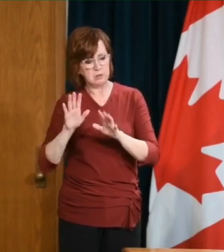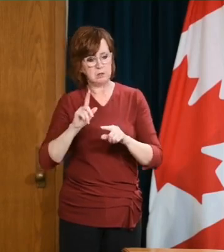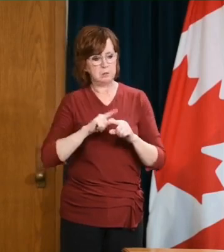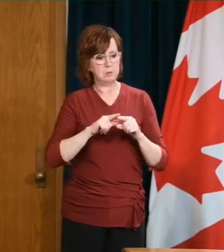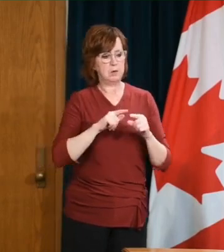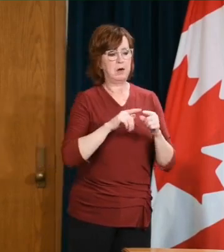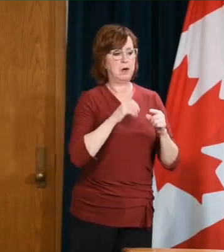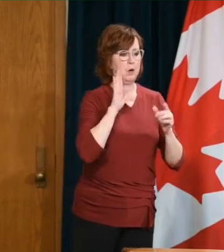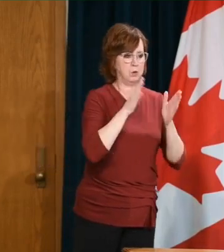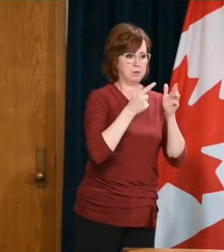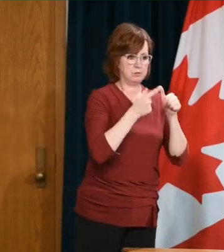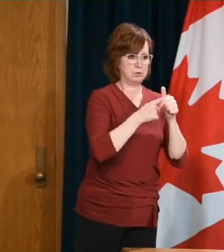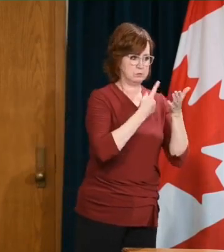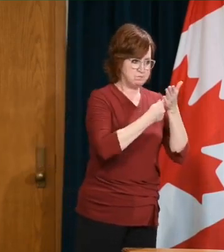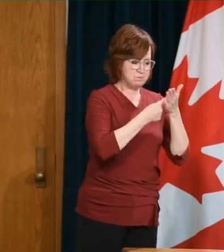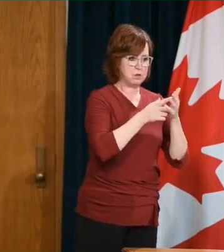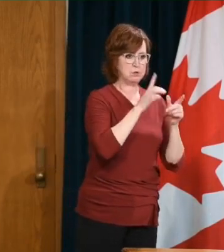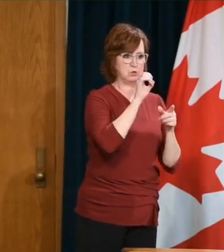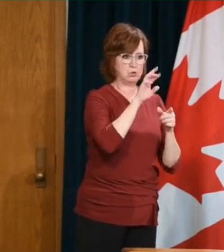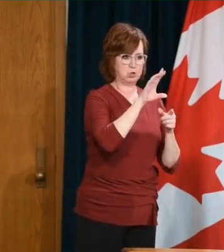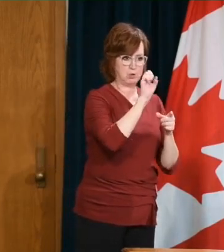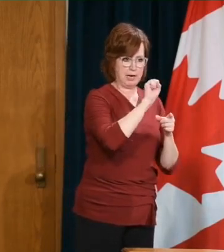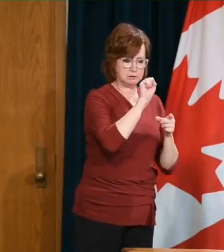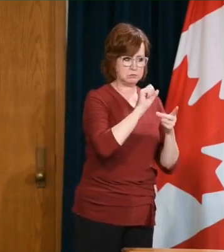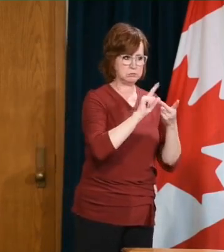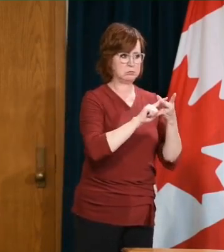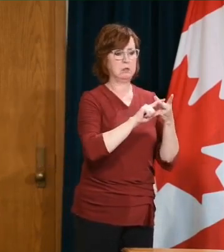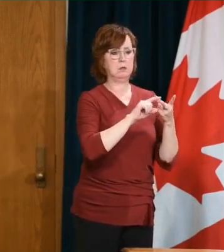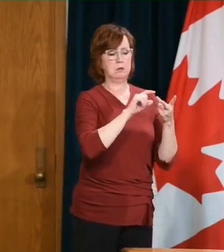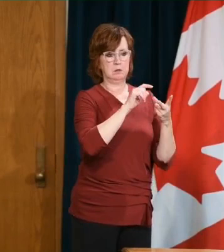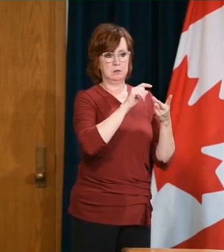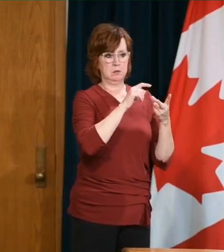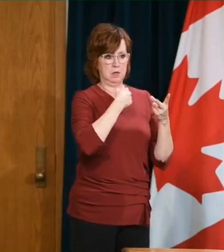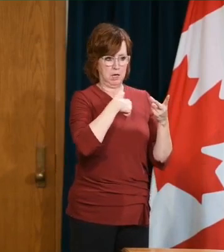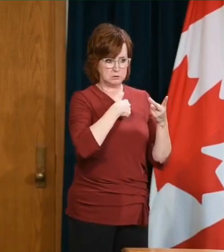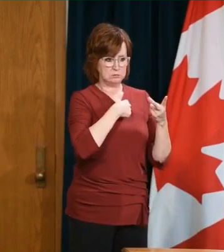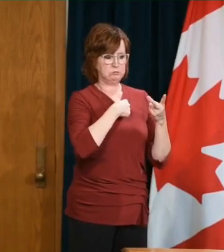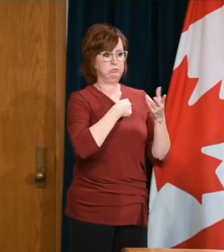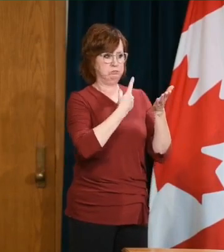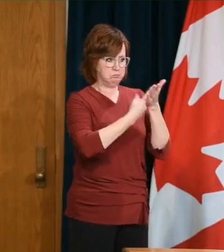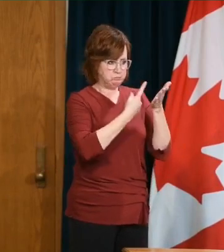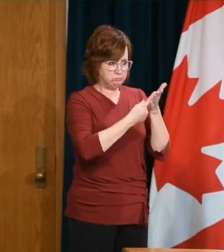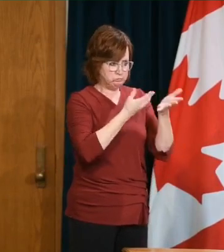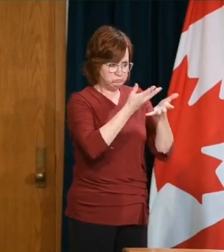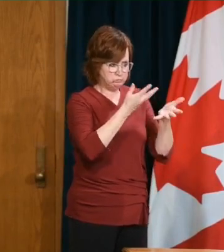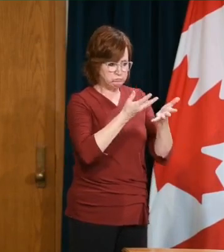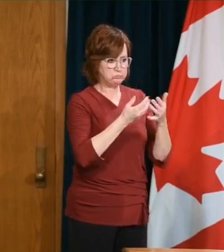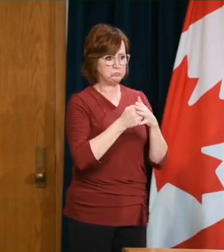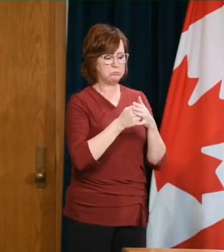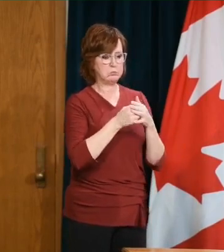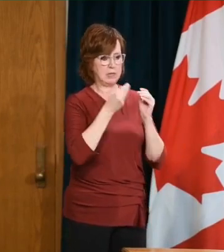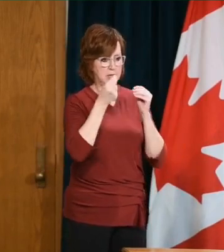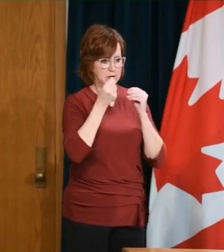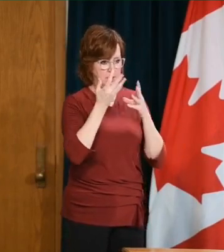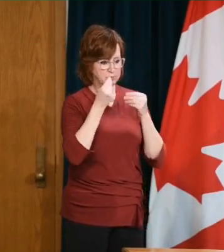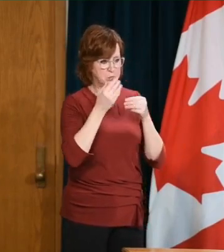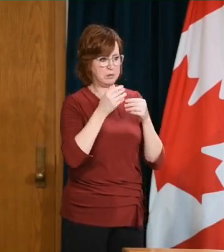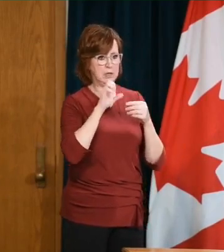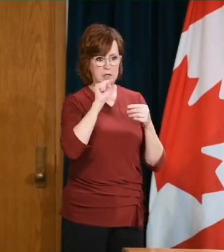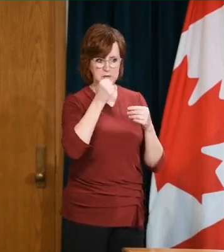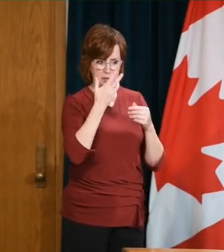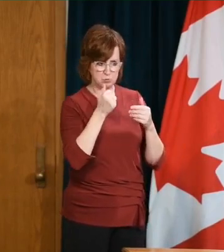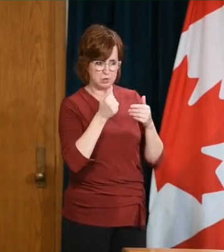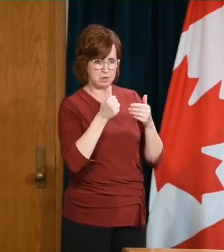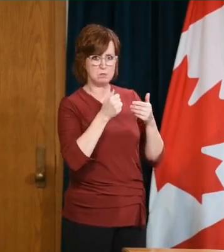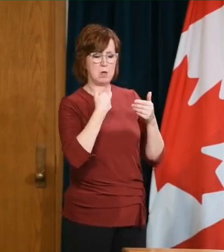of Dr. Shahab with the input and information that would be provided to us from the Saskatchewan Health